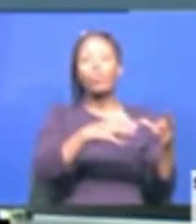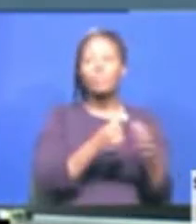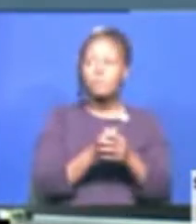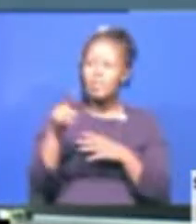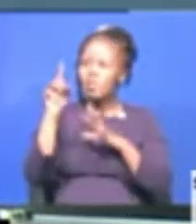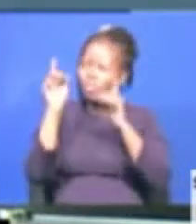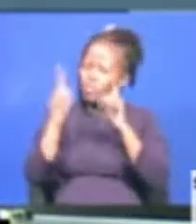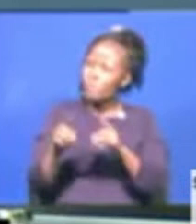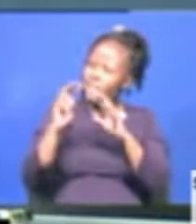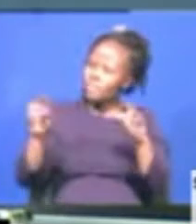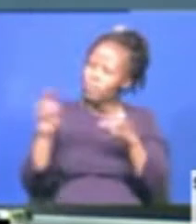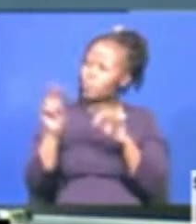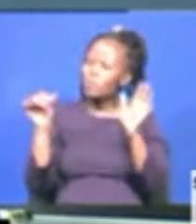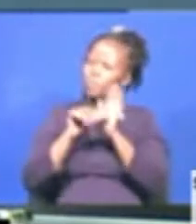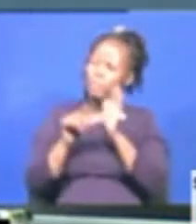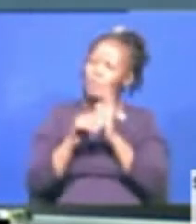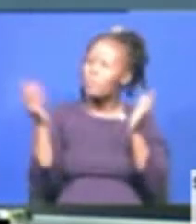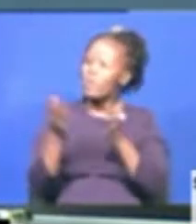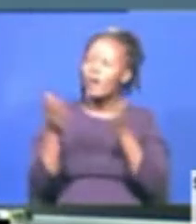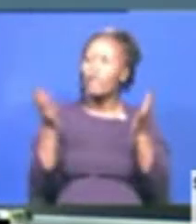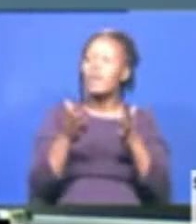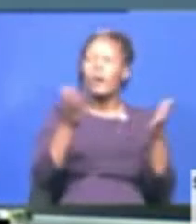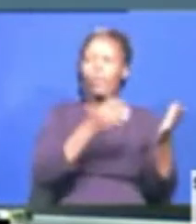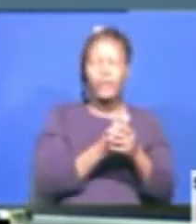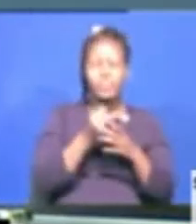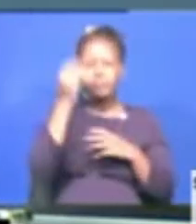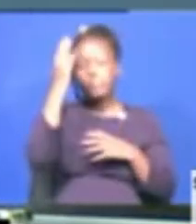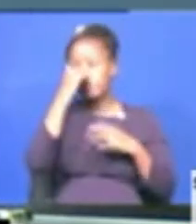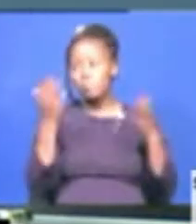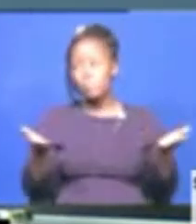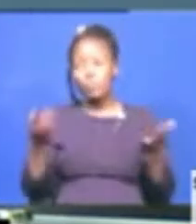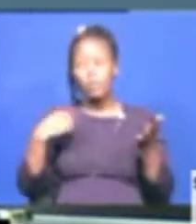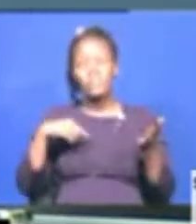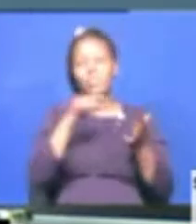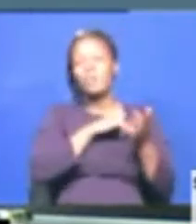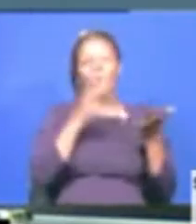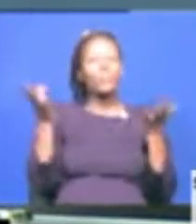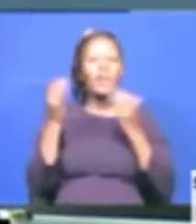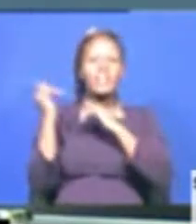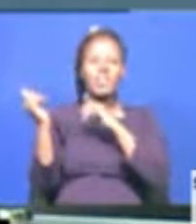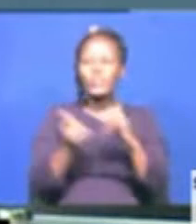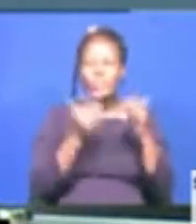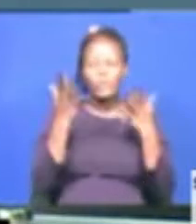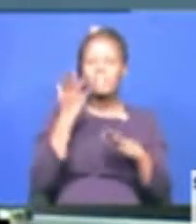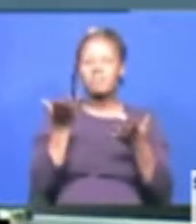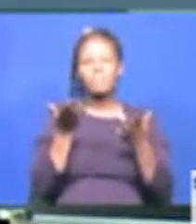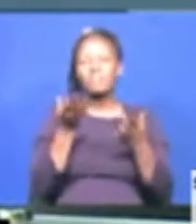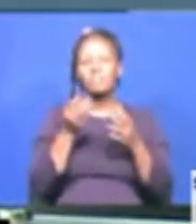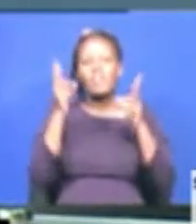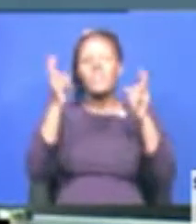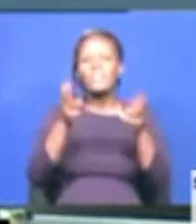then we can understand why we are bringing some irrelevant issue to make the